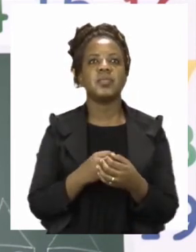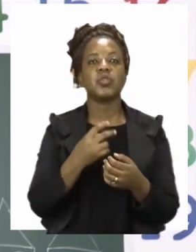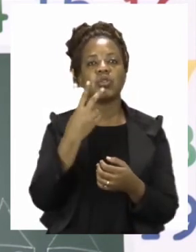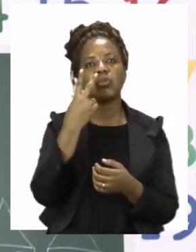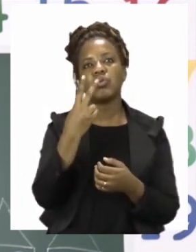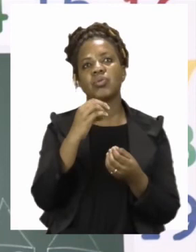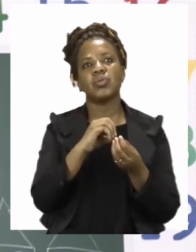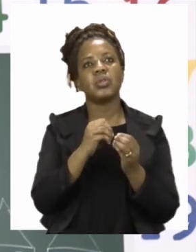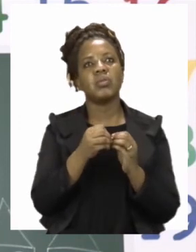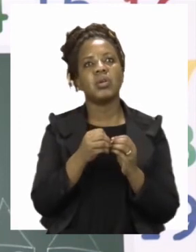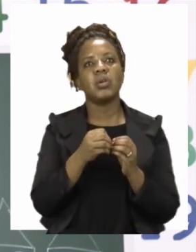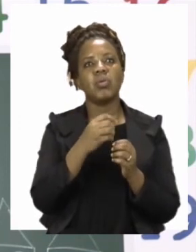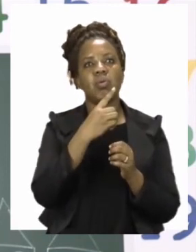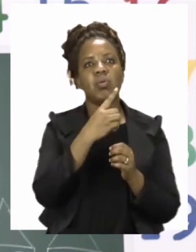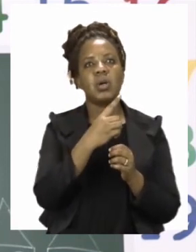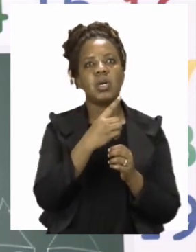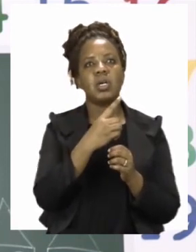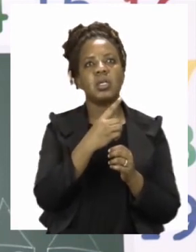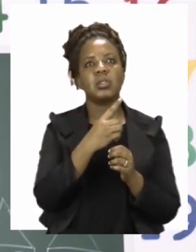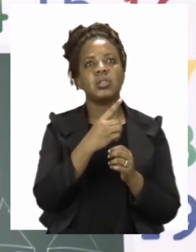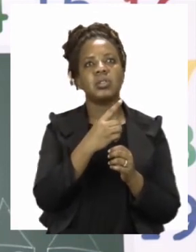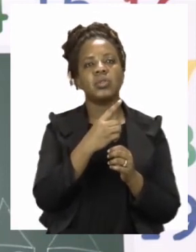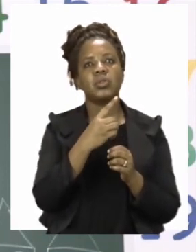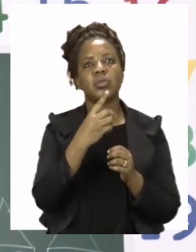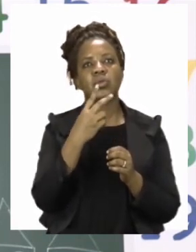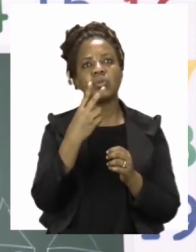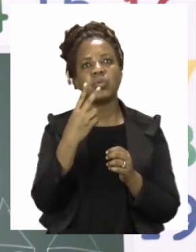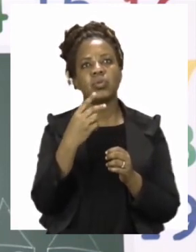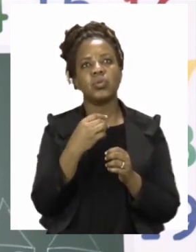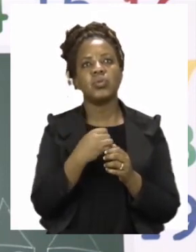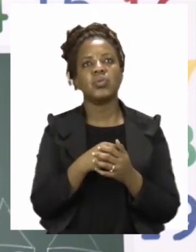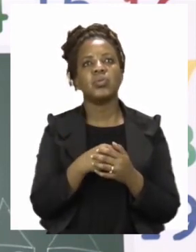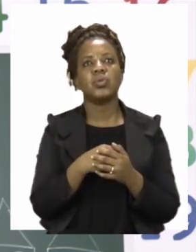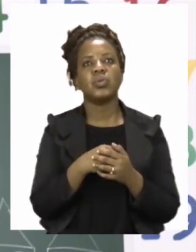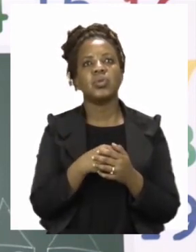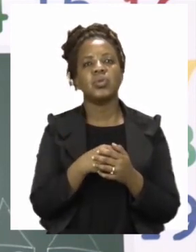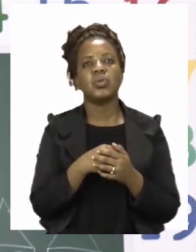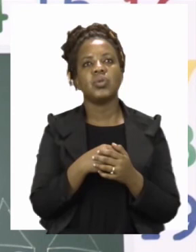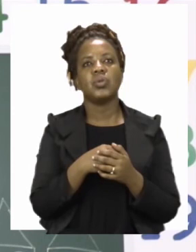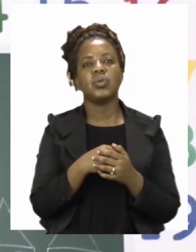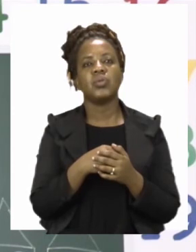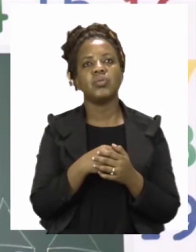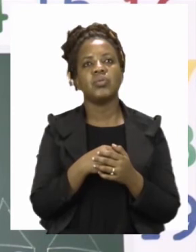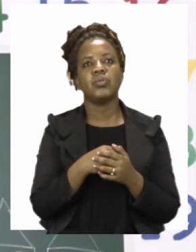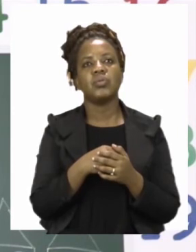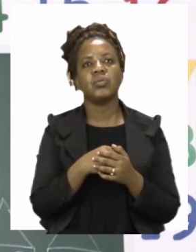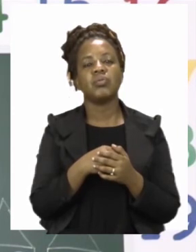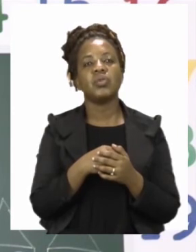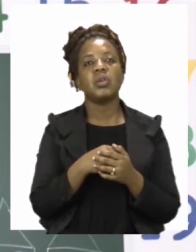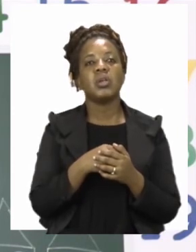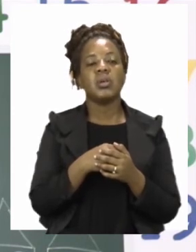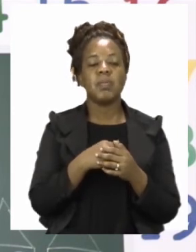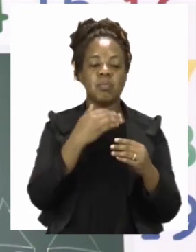is something you need to do, which is to actually find how many numbers are in between each of the numbers you can